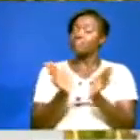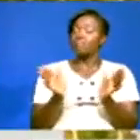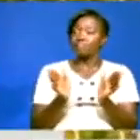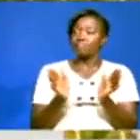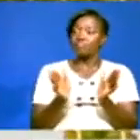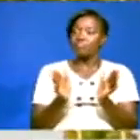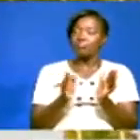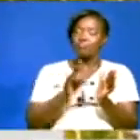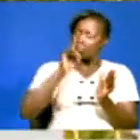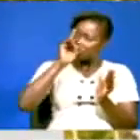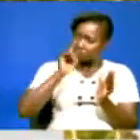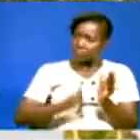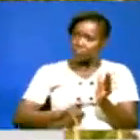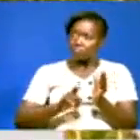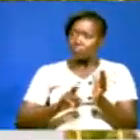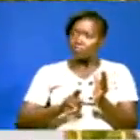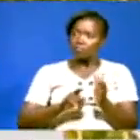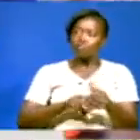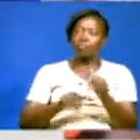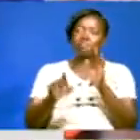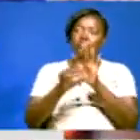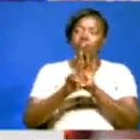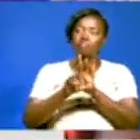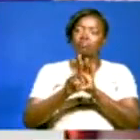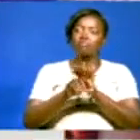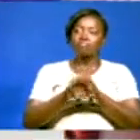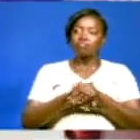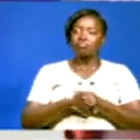lazima ufuate sheria wakati unaitumia.